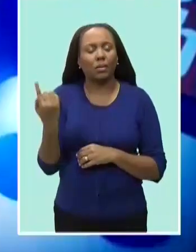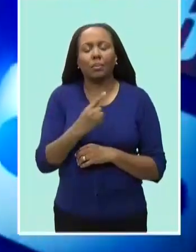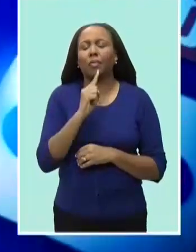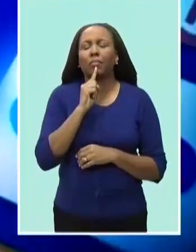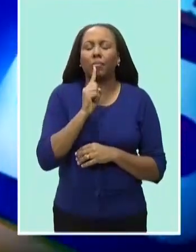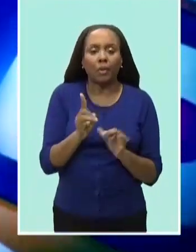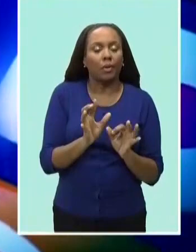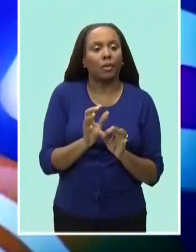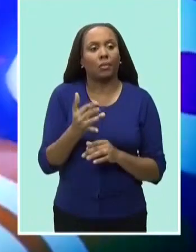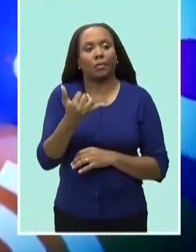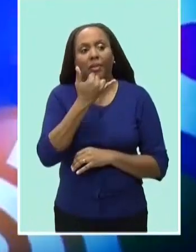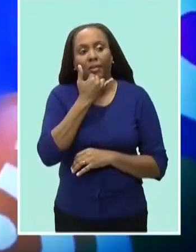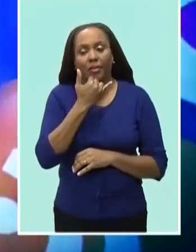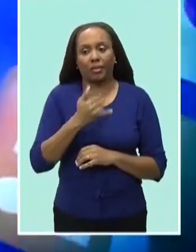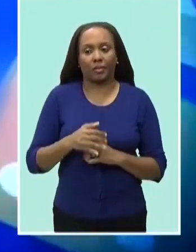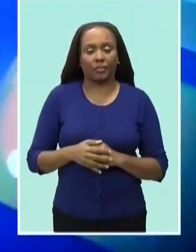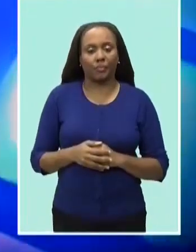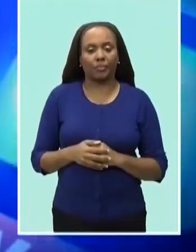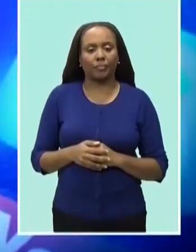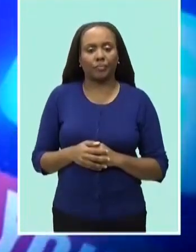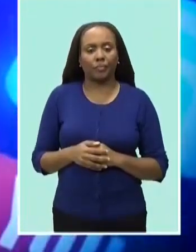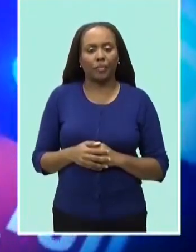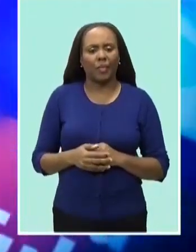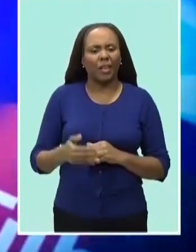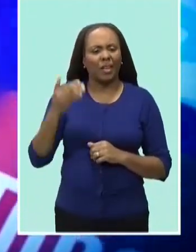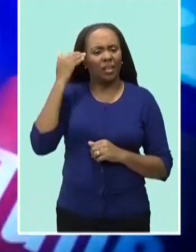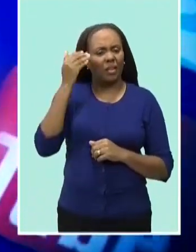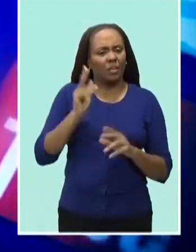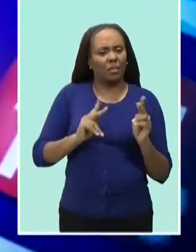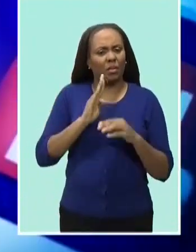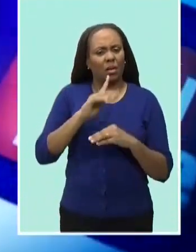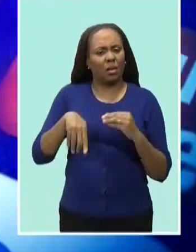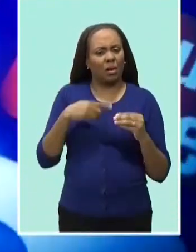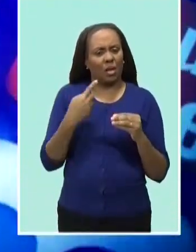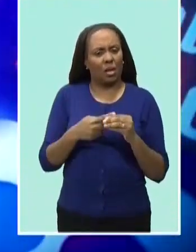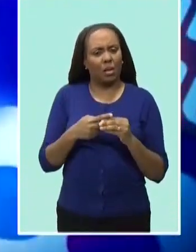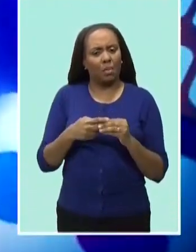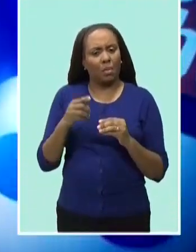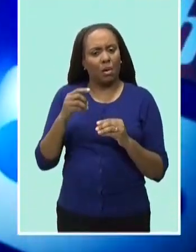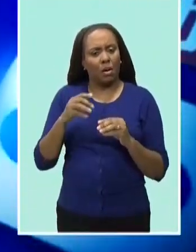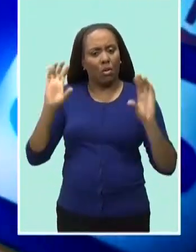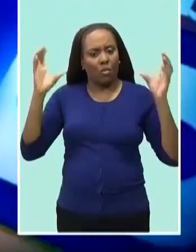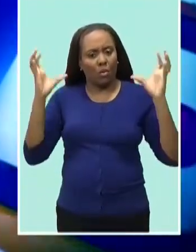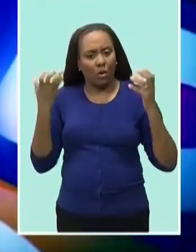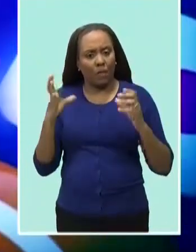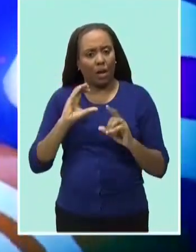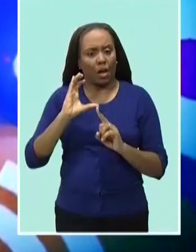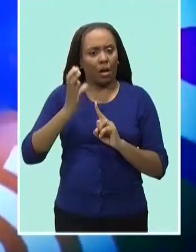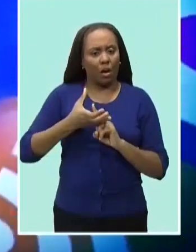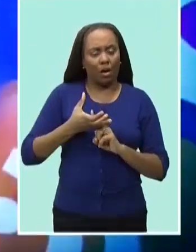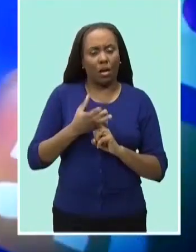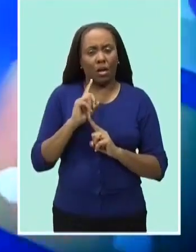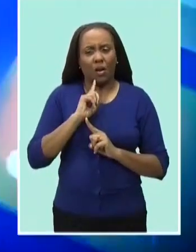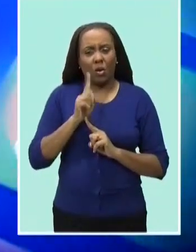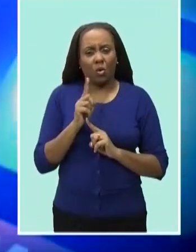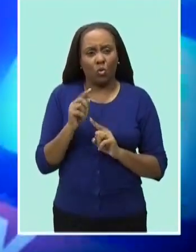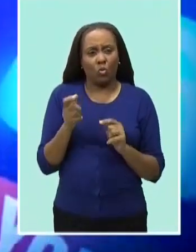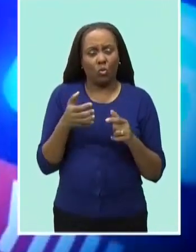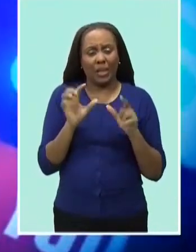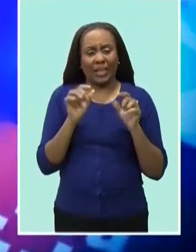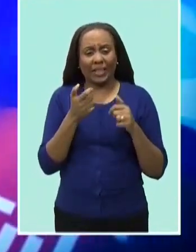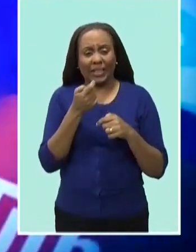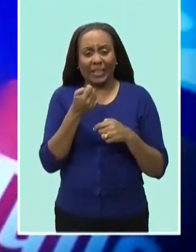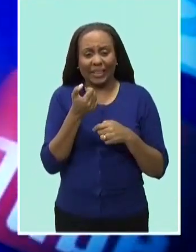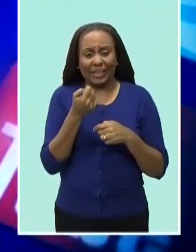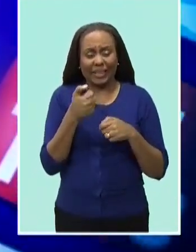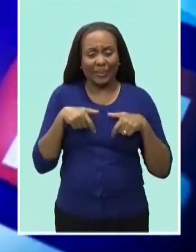wrong. So, you know how people have been complaining about crop over and carnival costumes getting a tad too skimpy? Well, a band